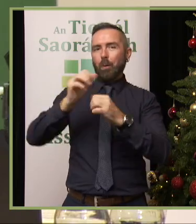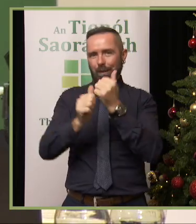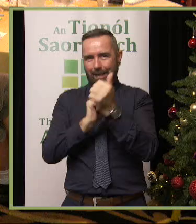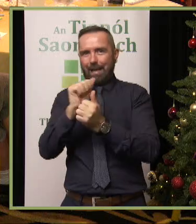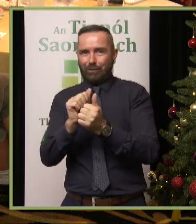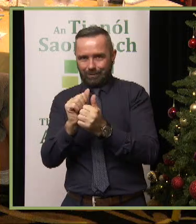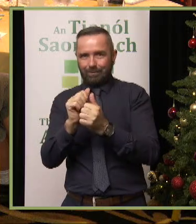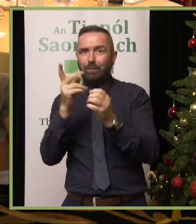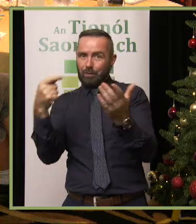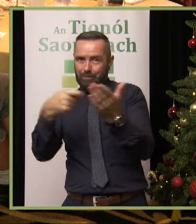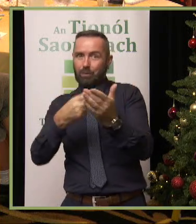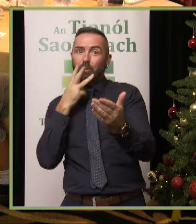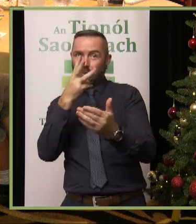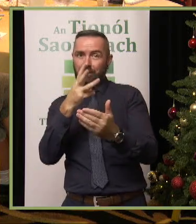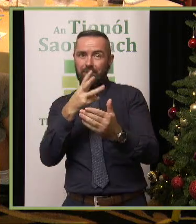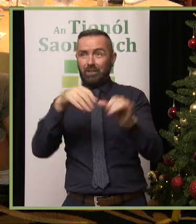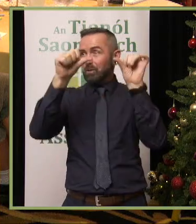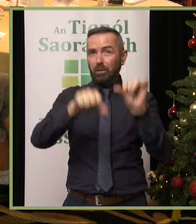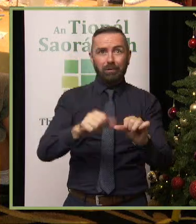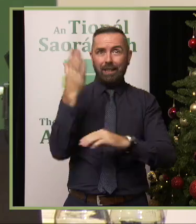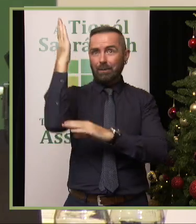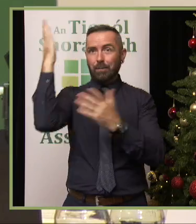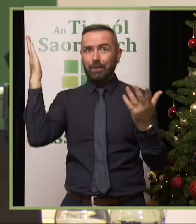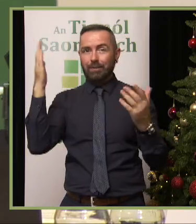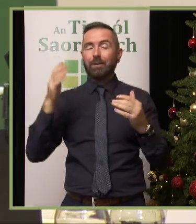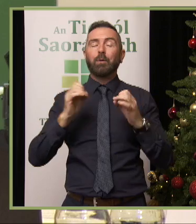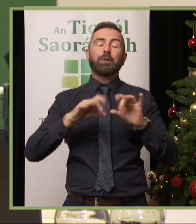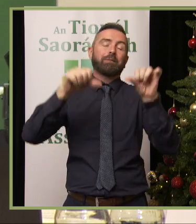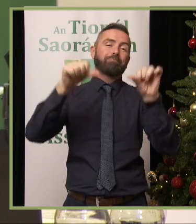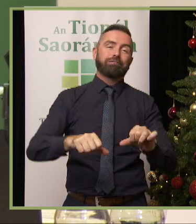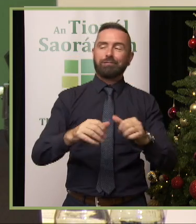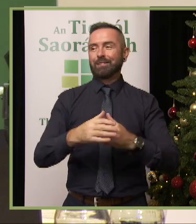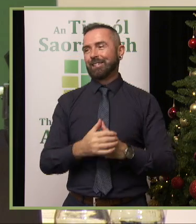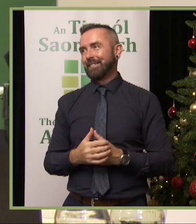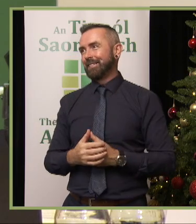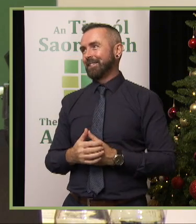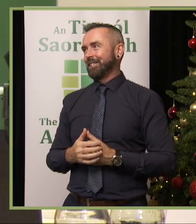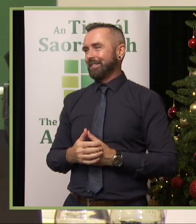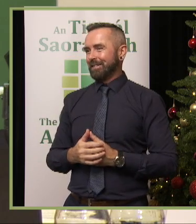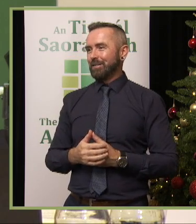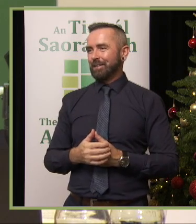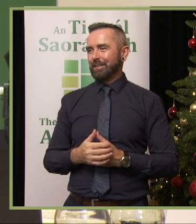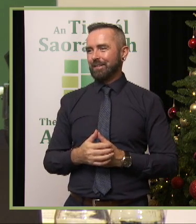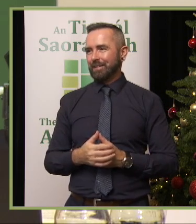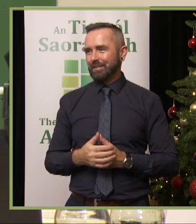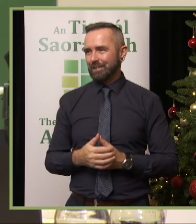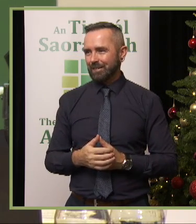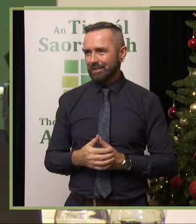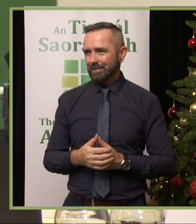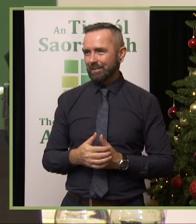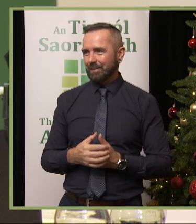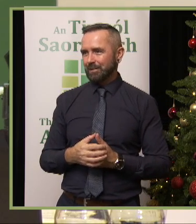All in favour? Carried. Thank you very much, Ailish and Mary. Okay. Great. We're on to